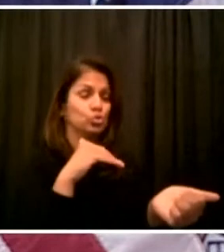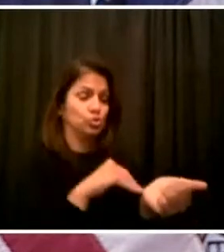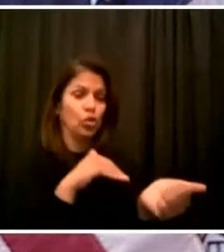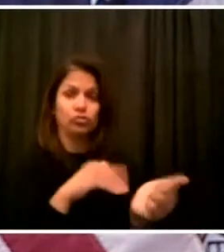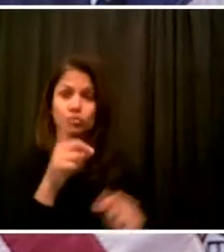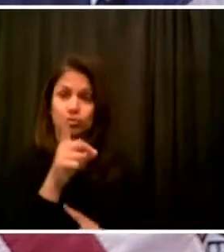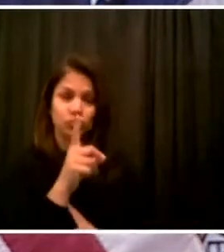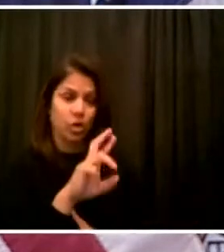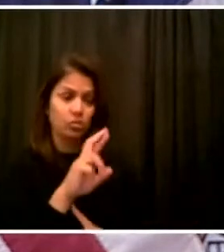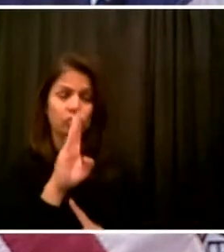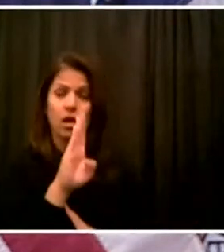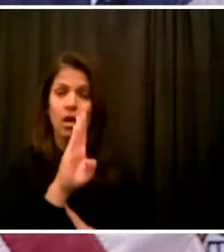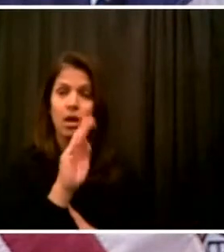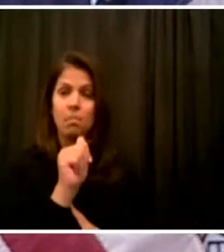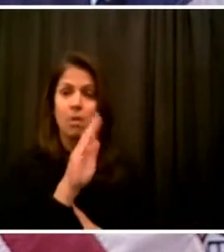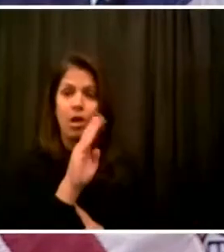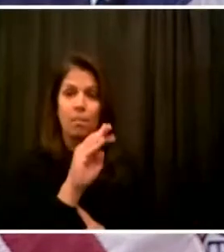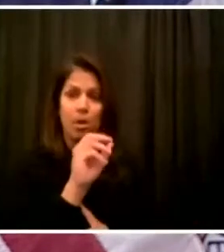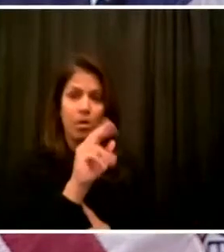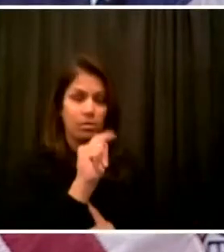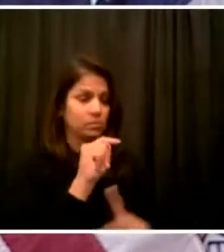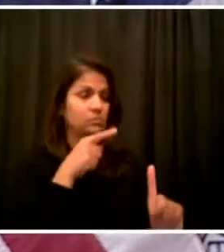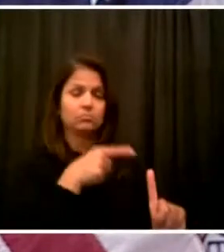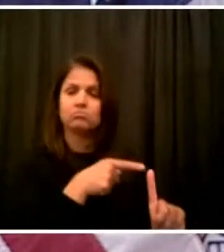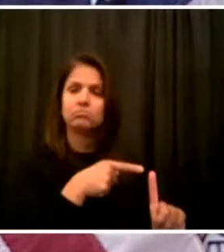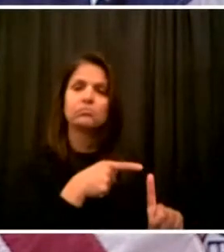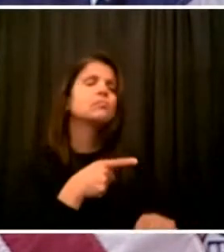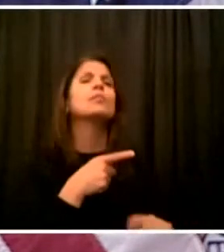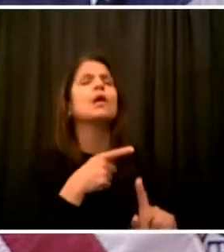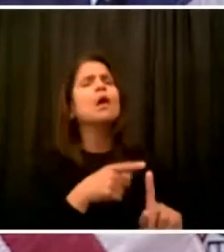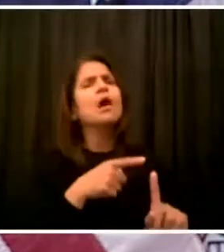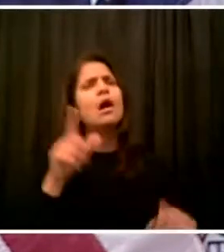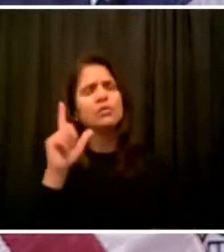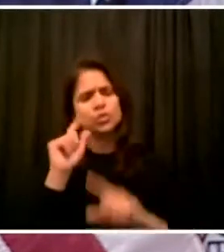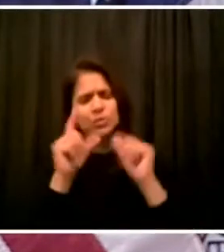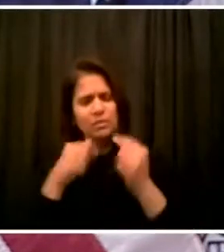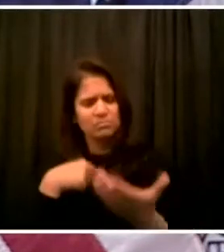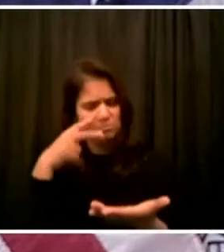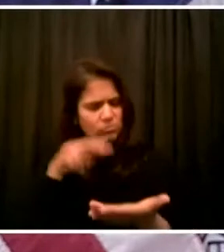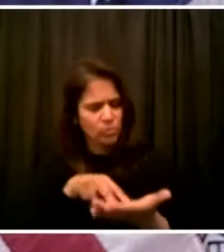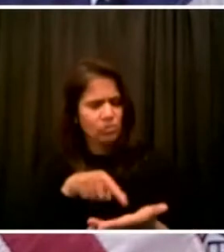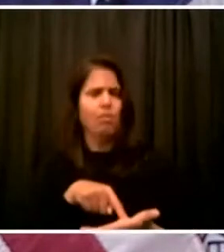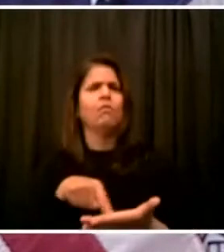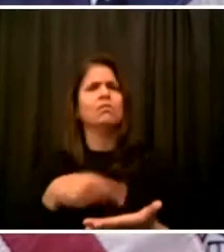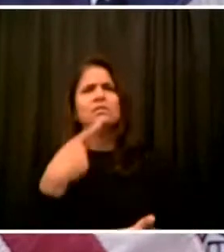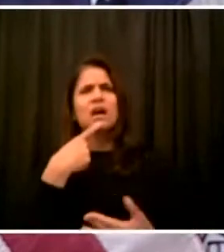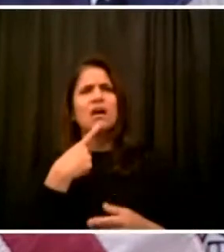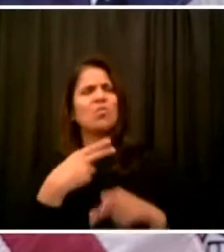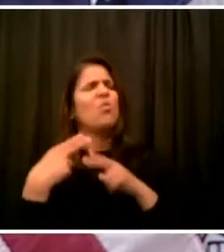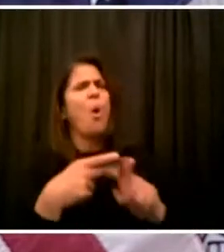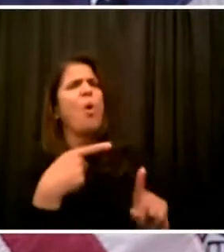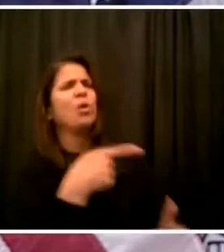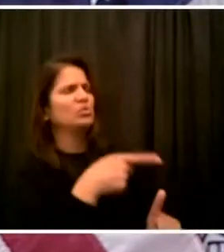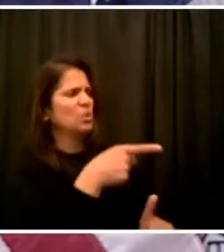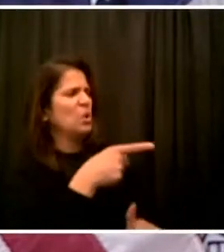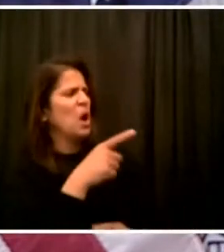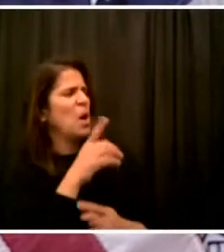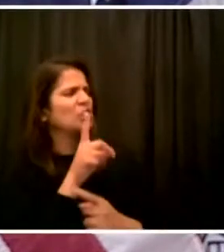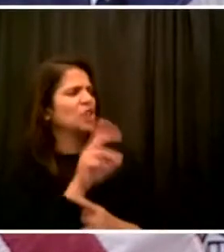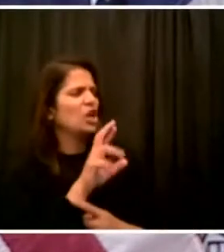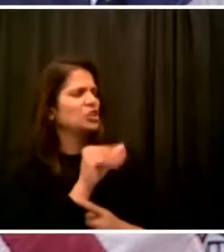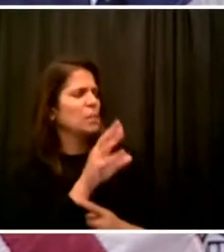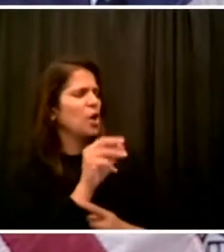time ago, and they're not surprised that an appointee of yours would make comments like that. And then I also